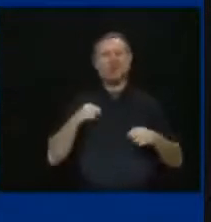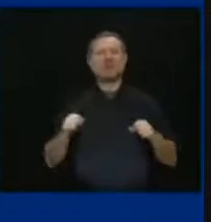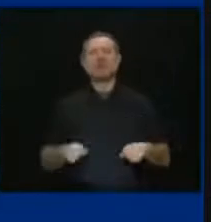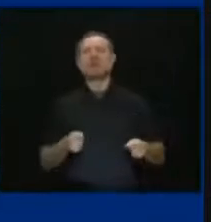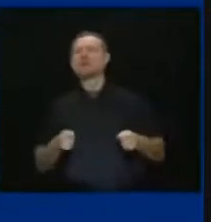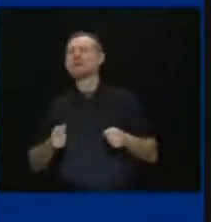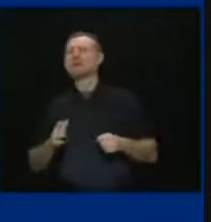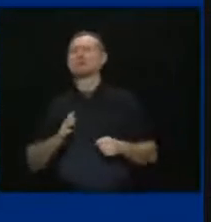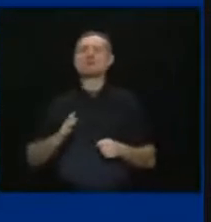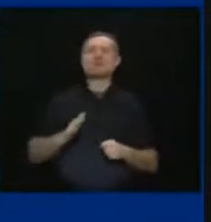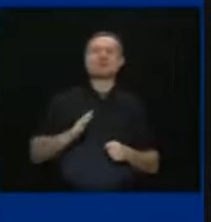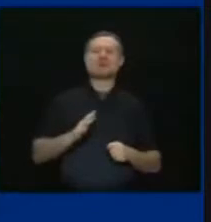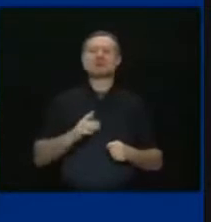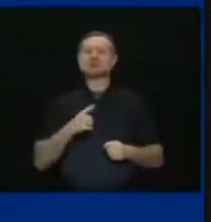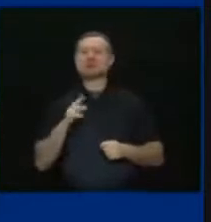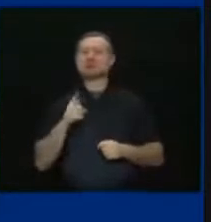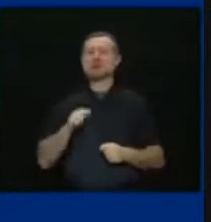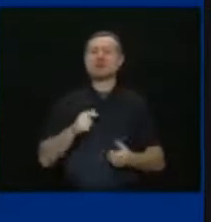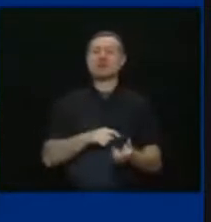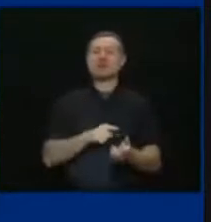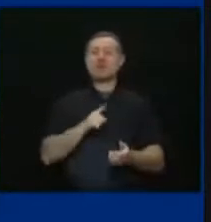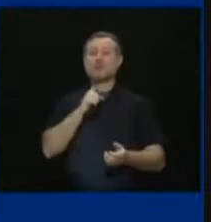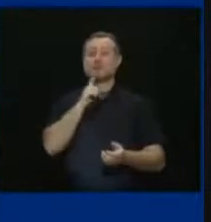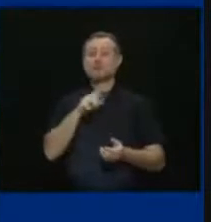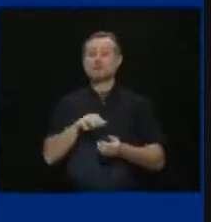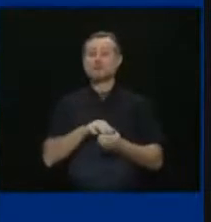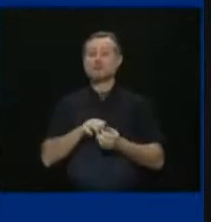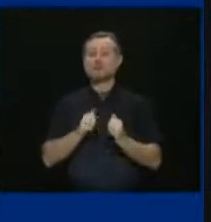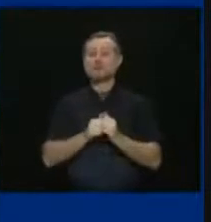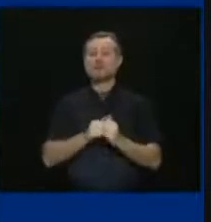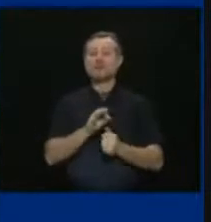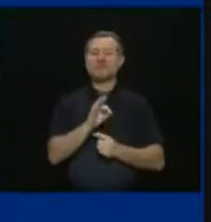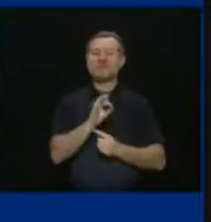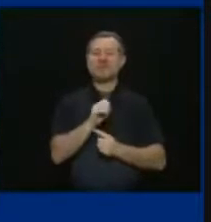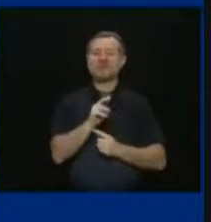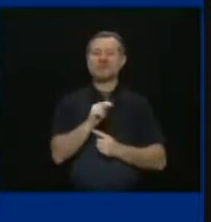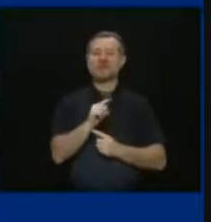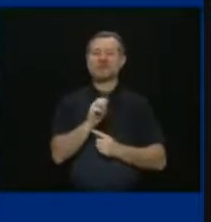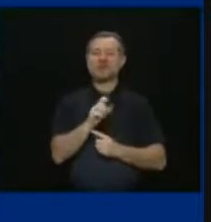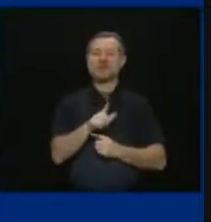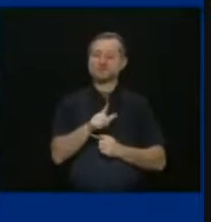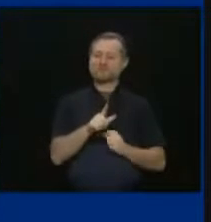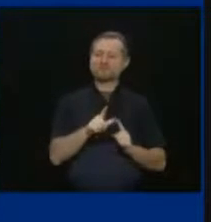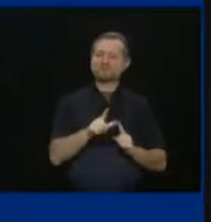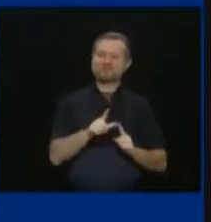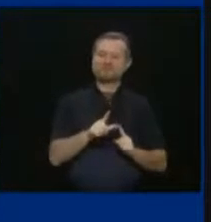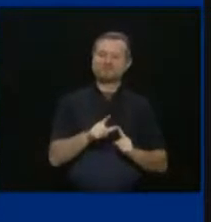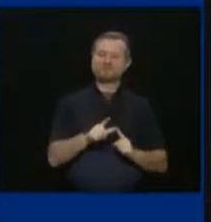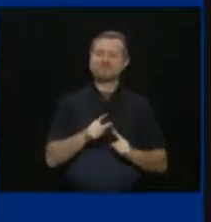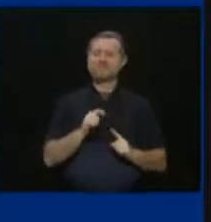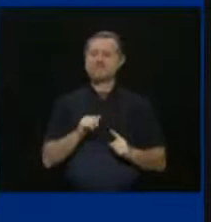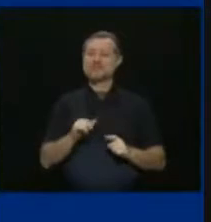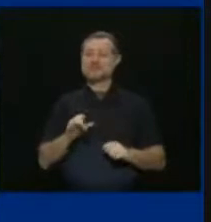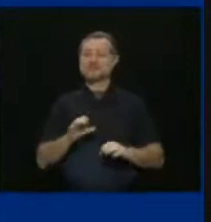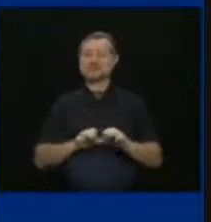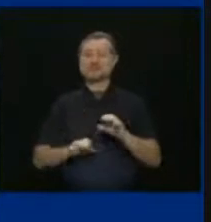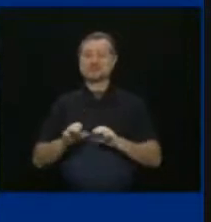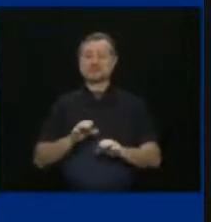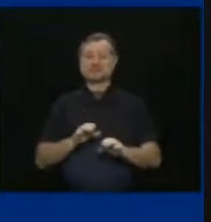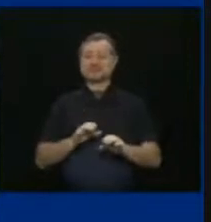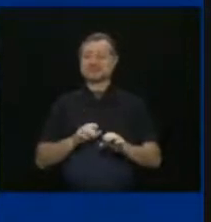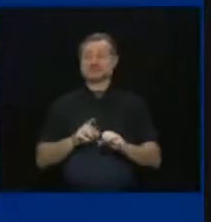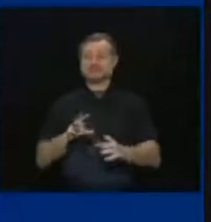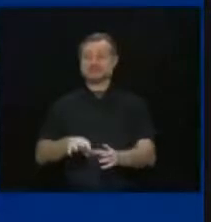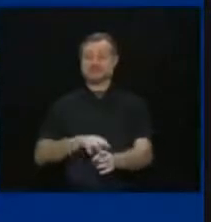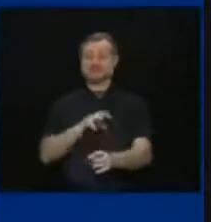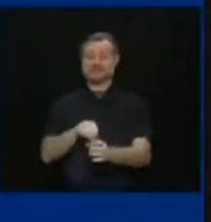with a new form of fentanyl. Oh, fentanyl. Which was it's a new form. Deadly concoction where he thought he could